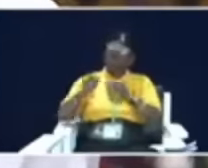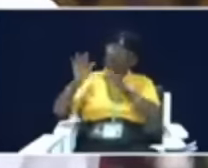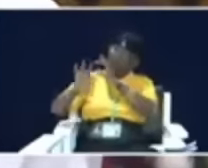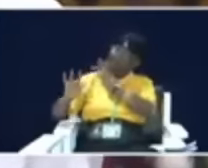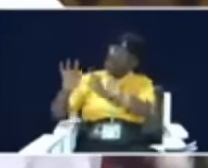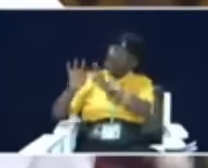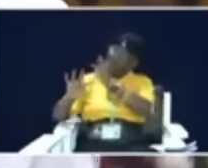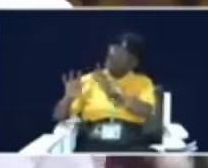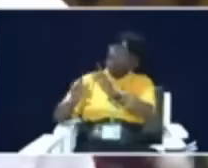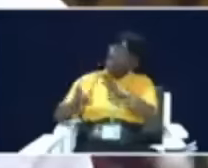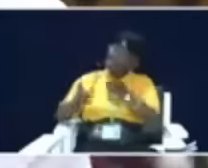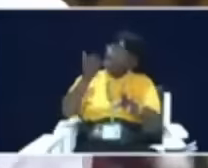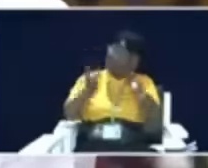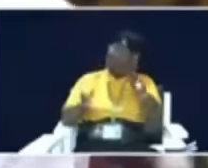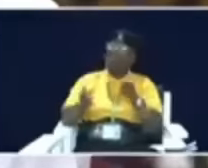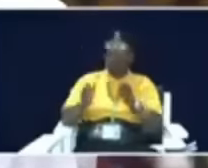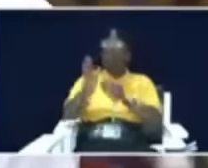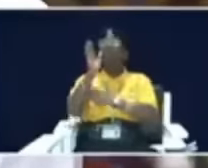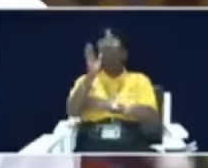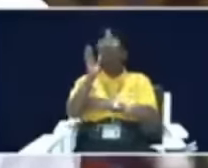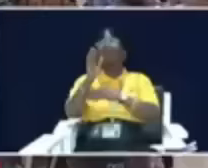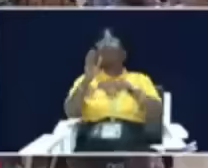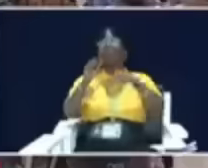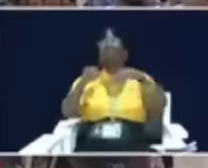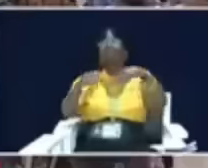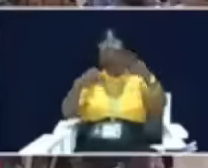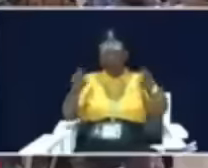May God extend his mercy to you tonight.